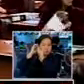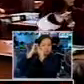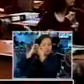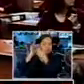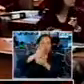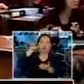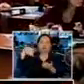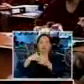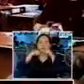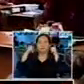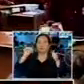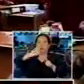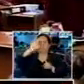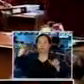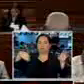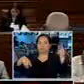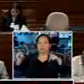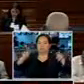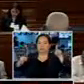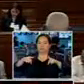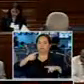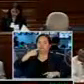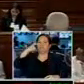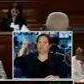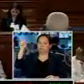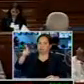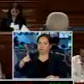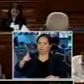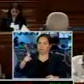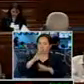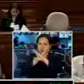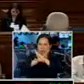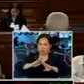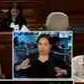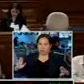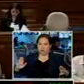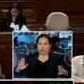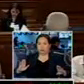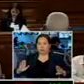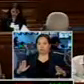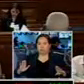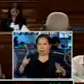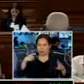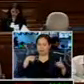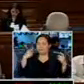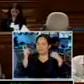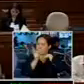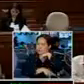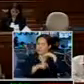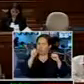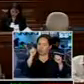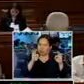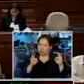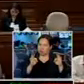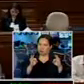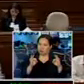All persons are commanded to keep silent under pain of penalty while the Senate